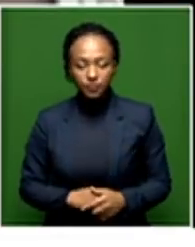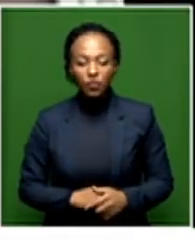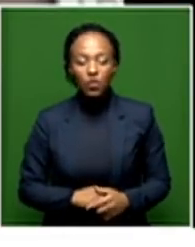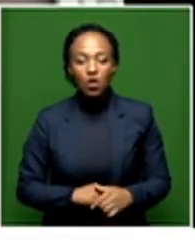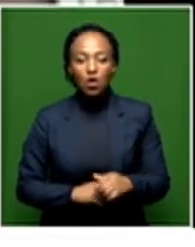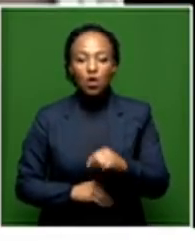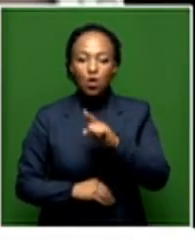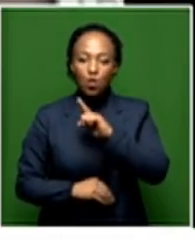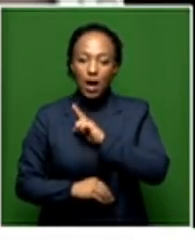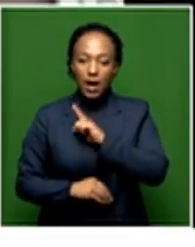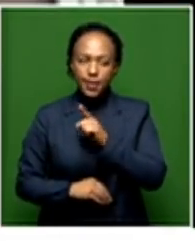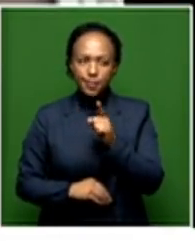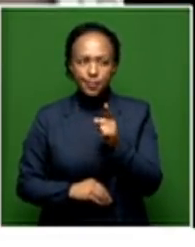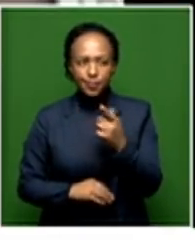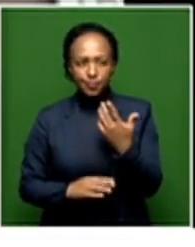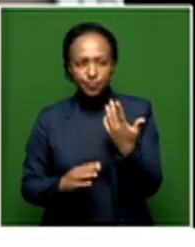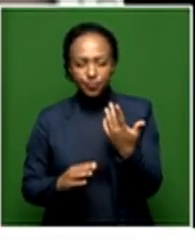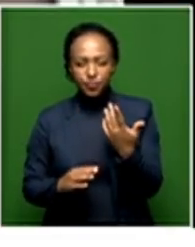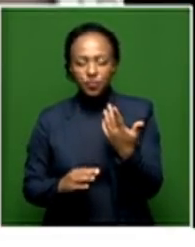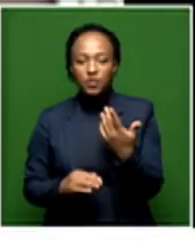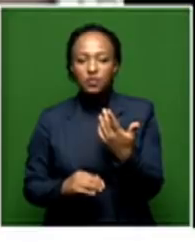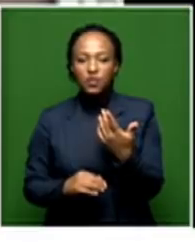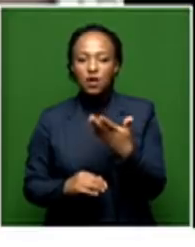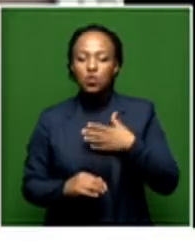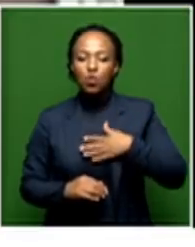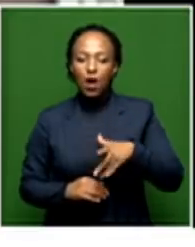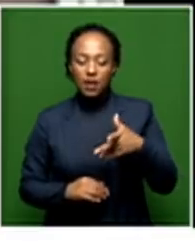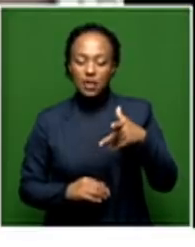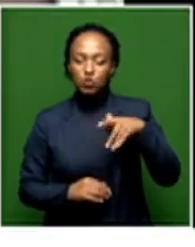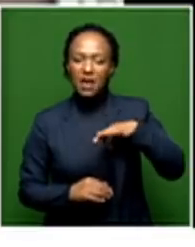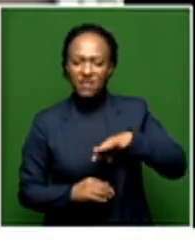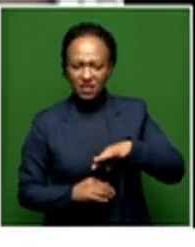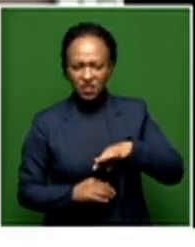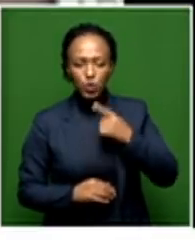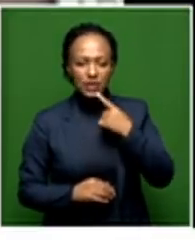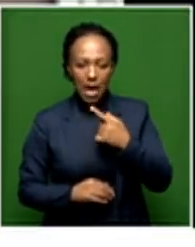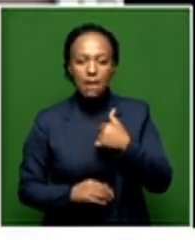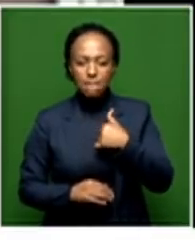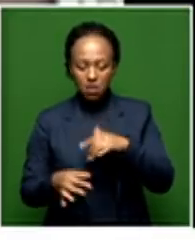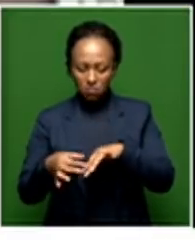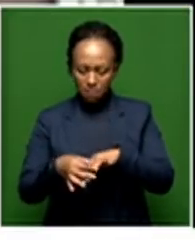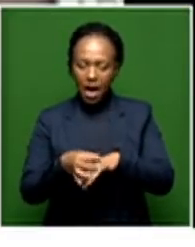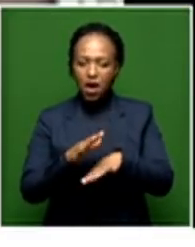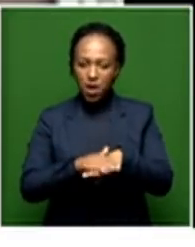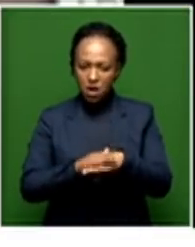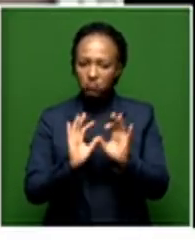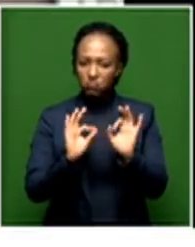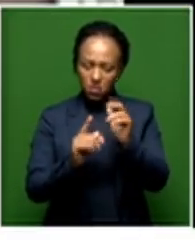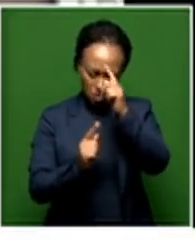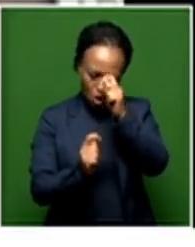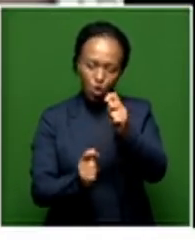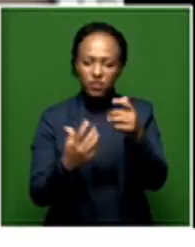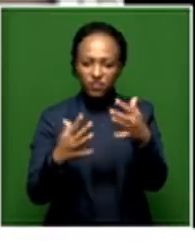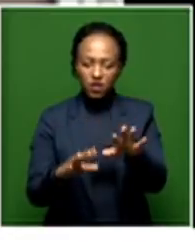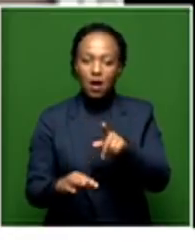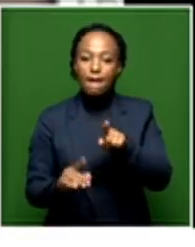same time, you want the benefit of a recognized marriage, and it can only be granted to you if